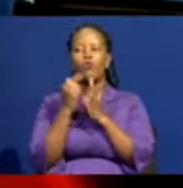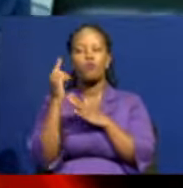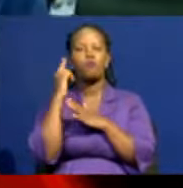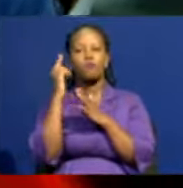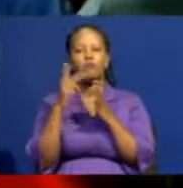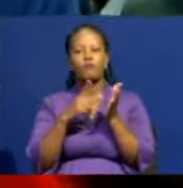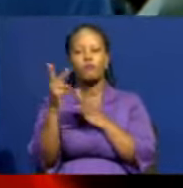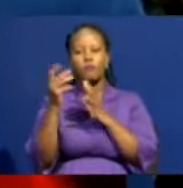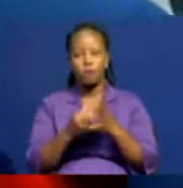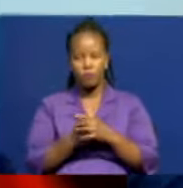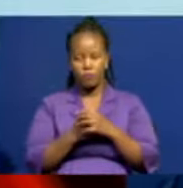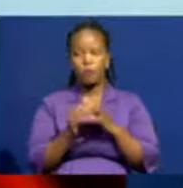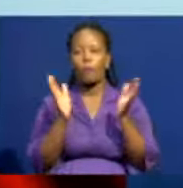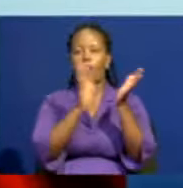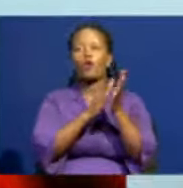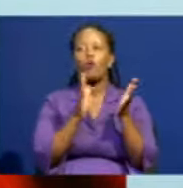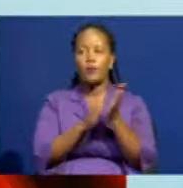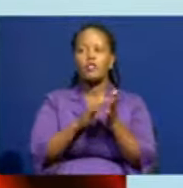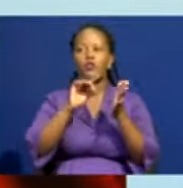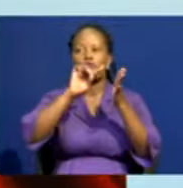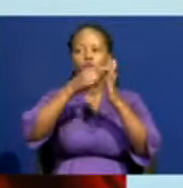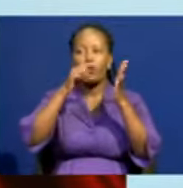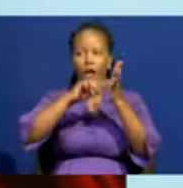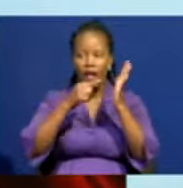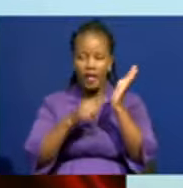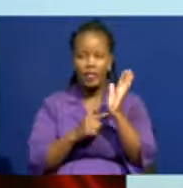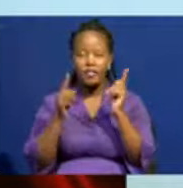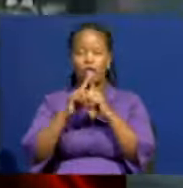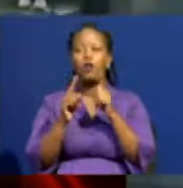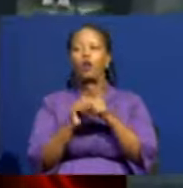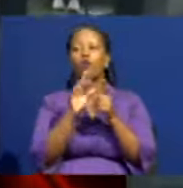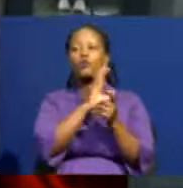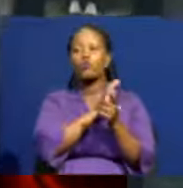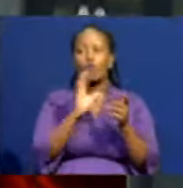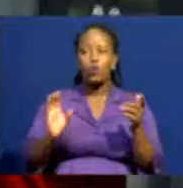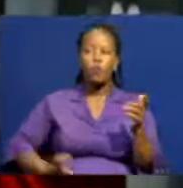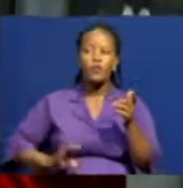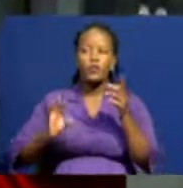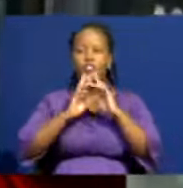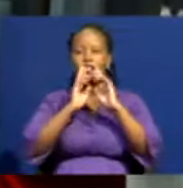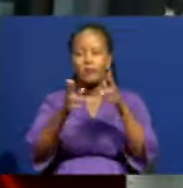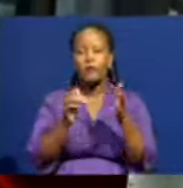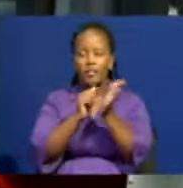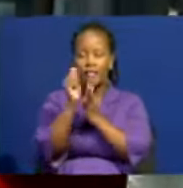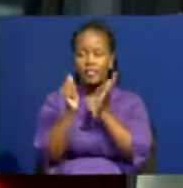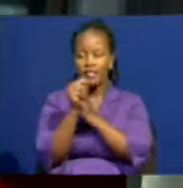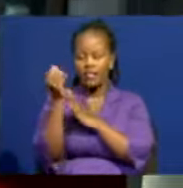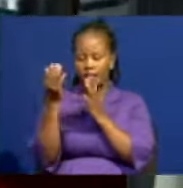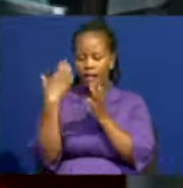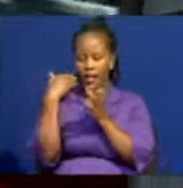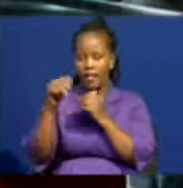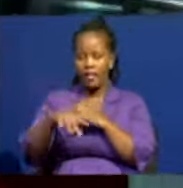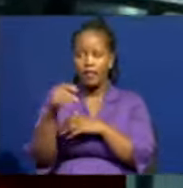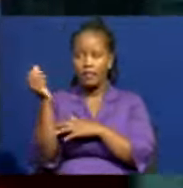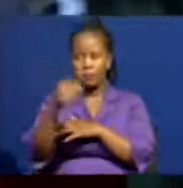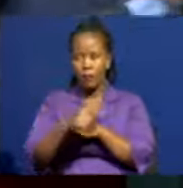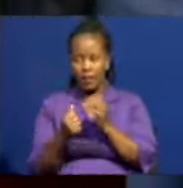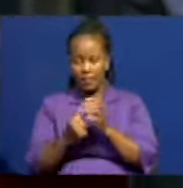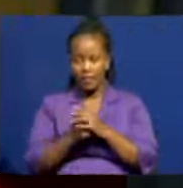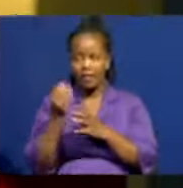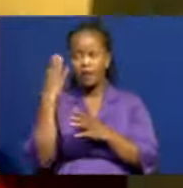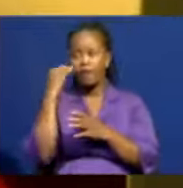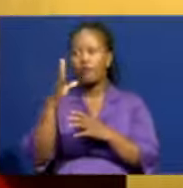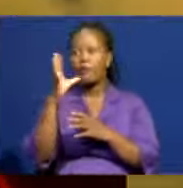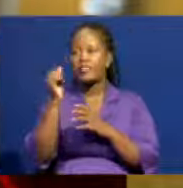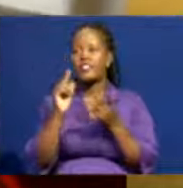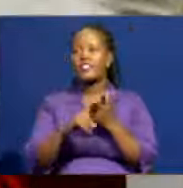The recommendation by EACC were highlighted in the commission's third quarterly report gazetted early this month. Balala and the